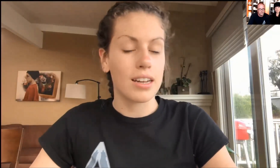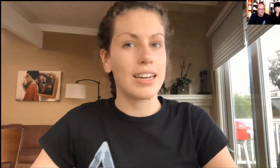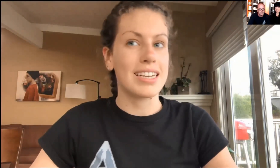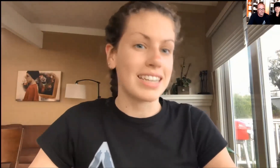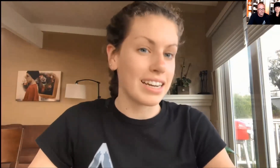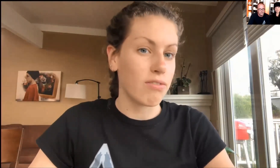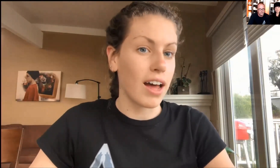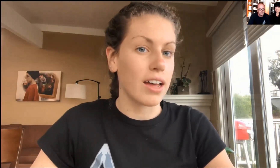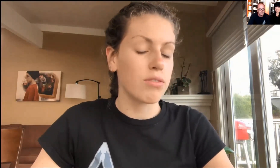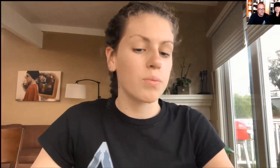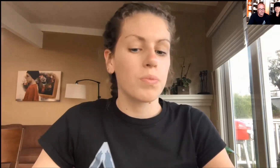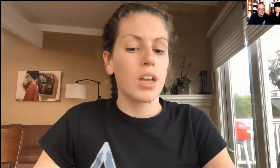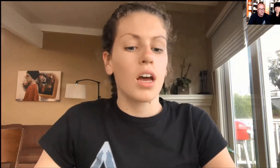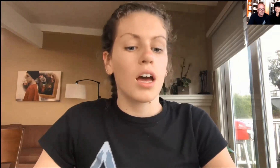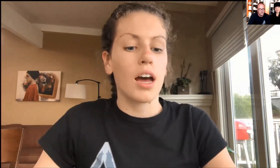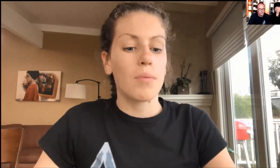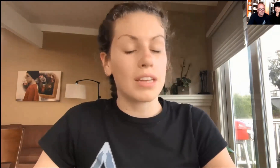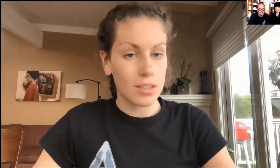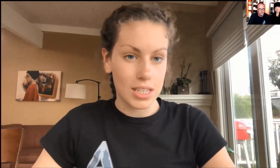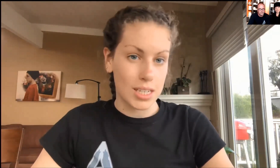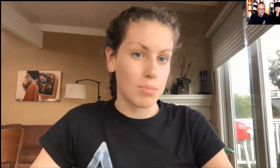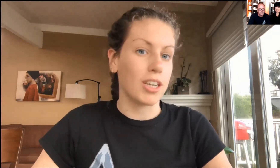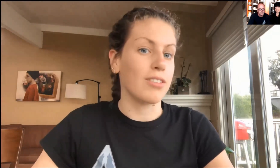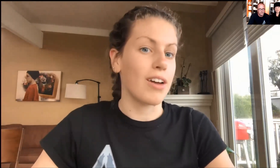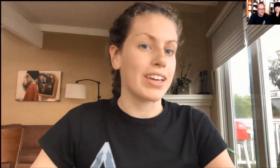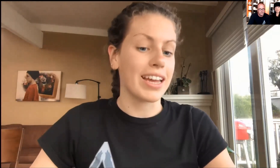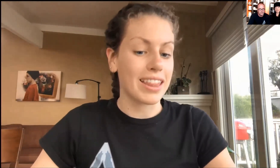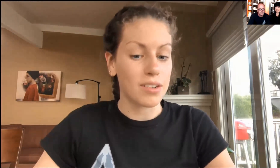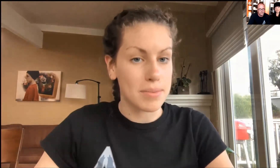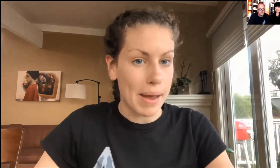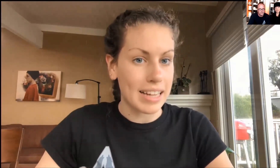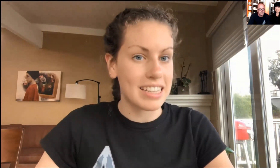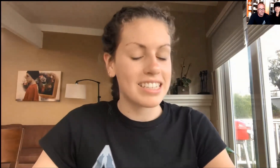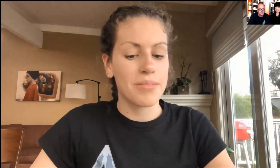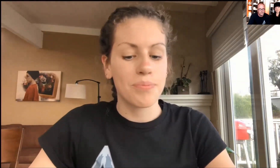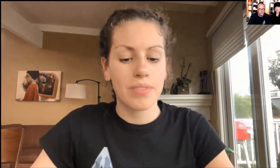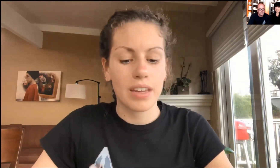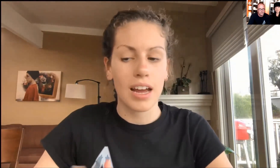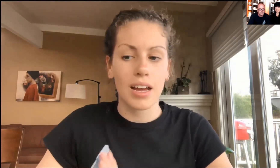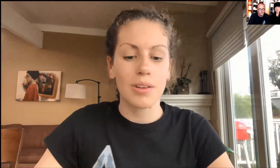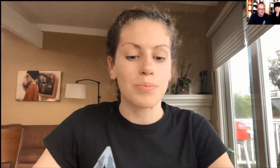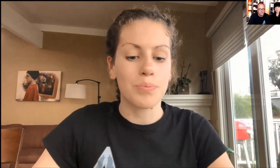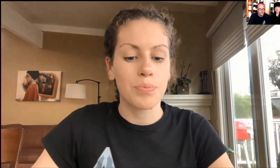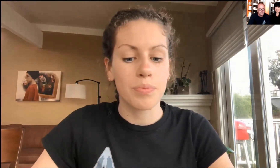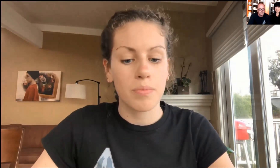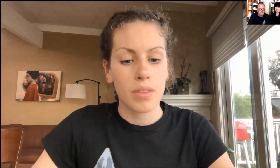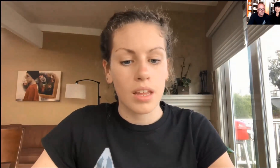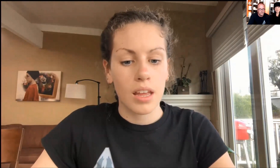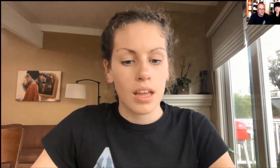in 1995, the ecosystem started thriving again. There was a balance.